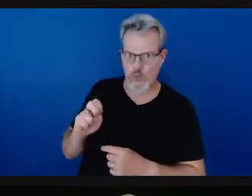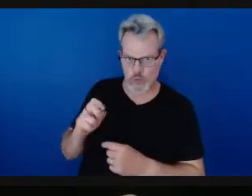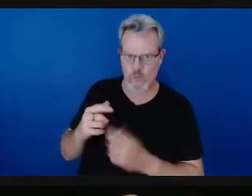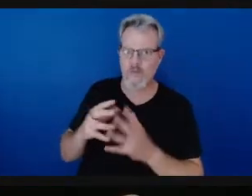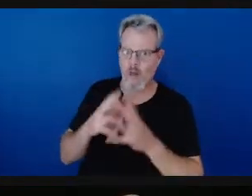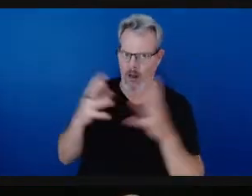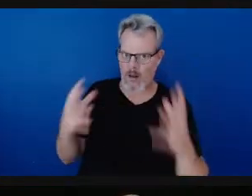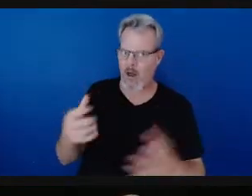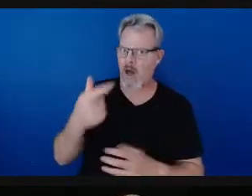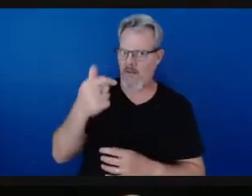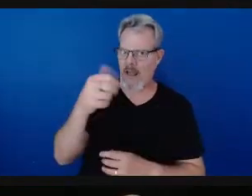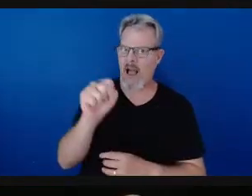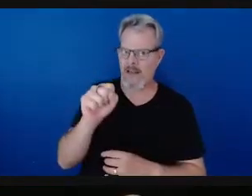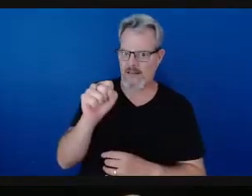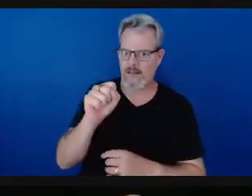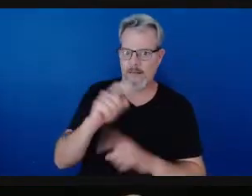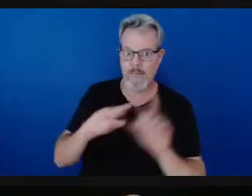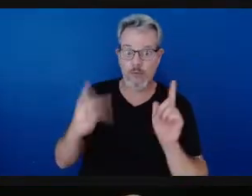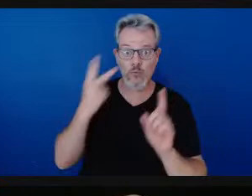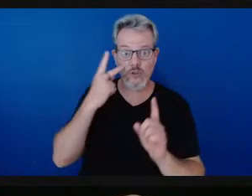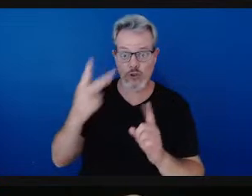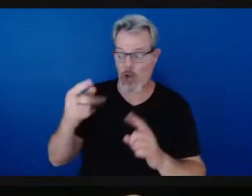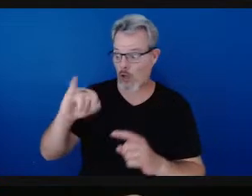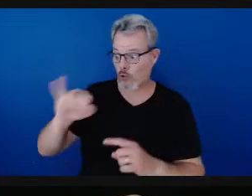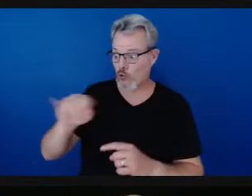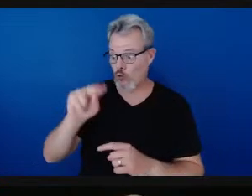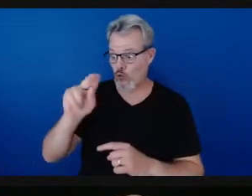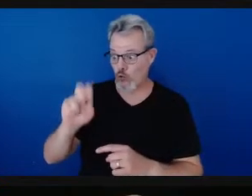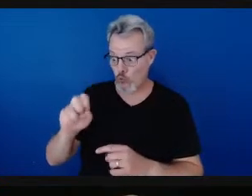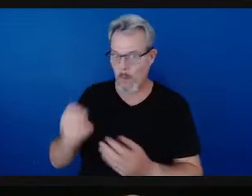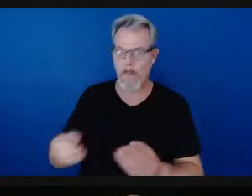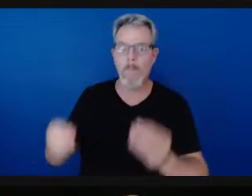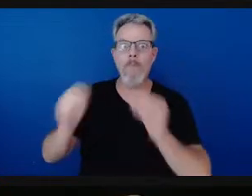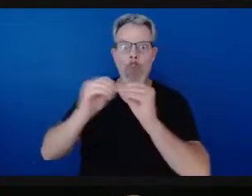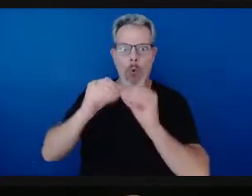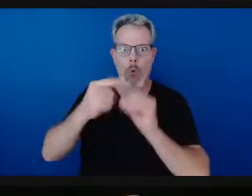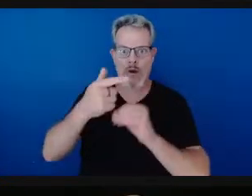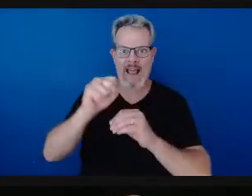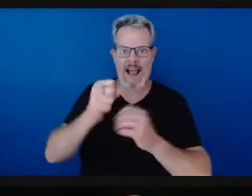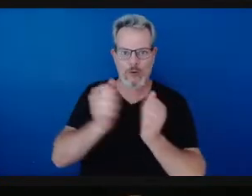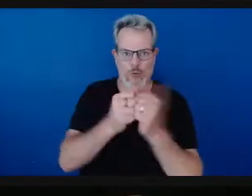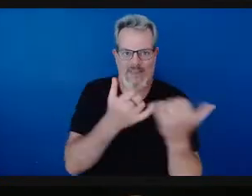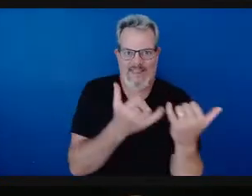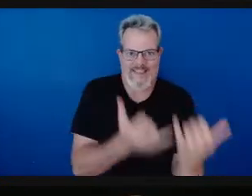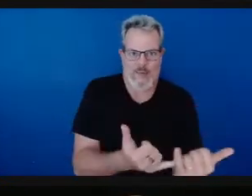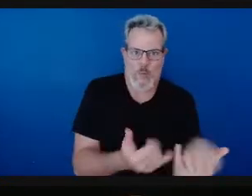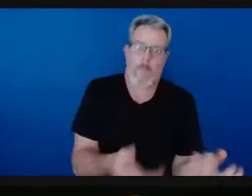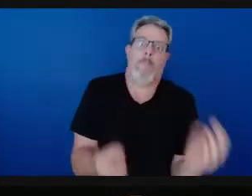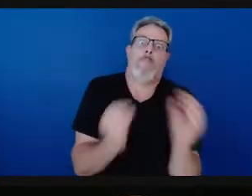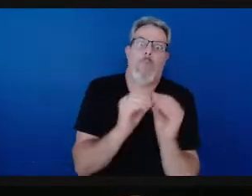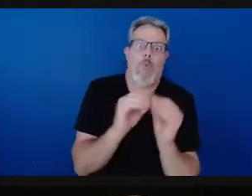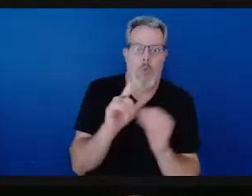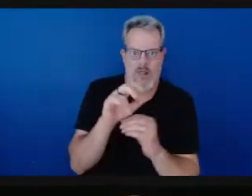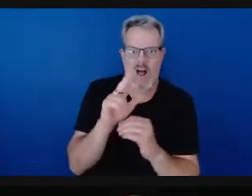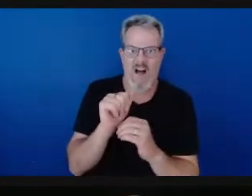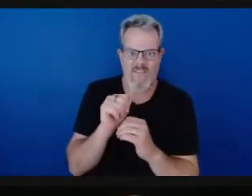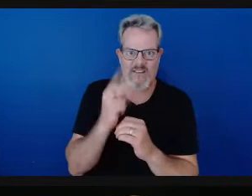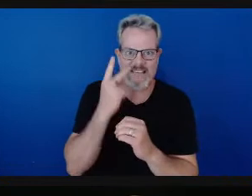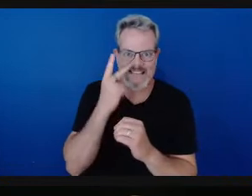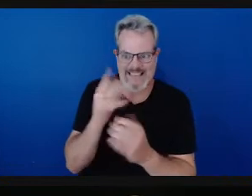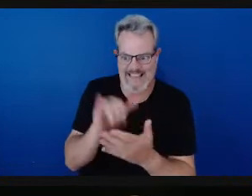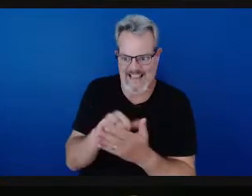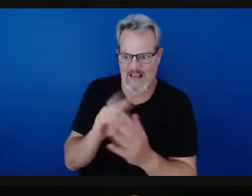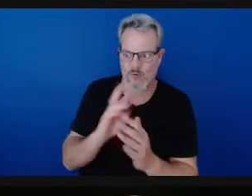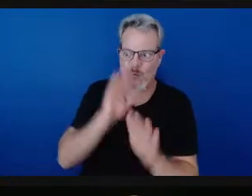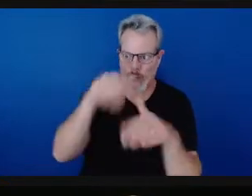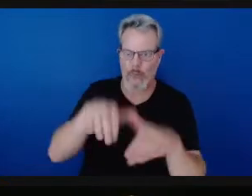but we saw the onset of the June eruption seem to be more gassy than this one, in fact, with more floods of lava, almost a lava tsunami coming across the crater floor that